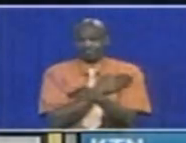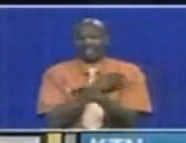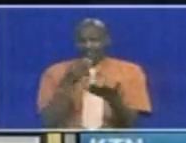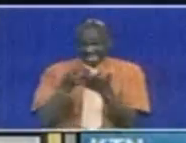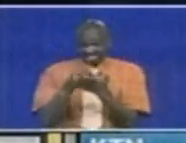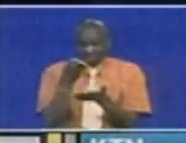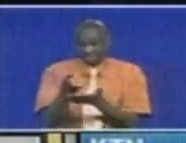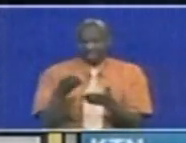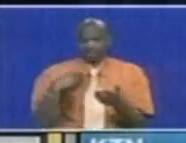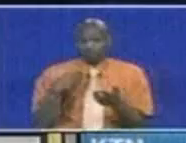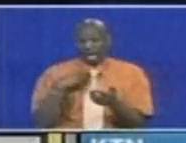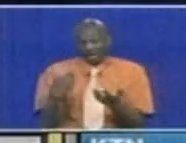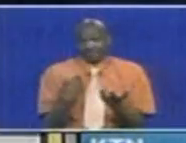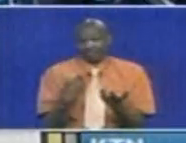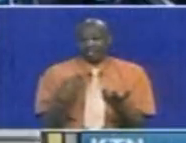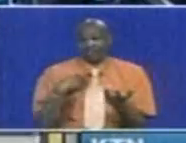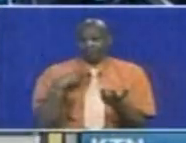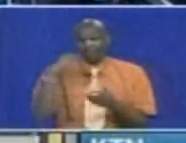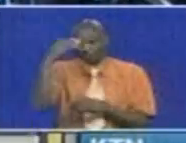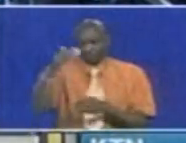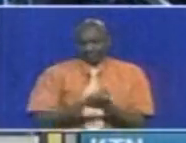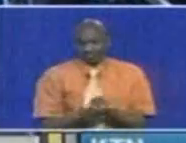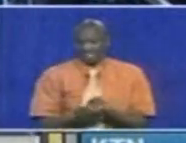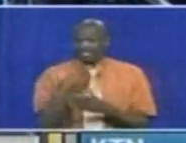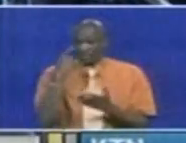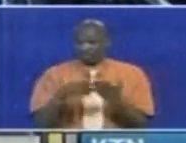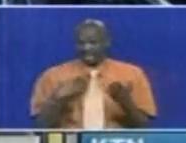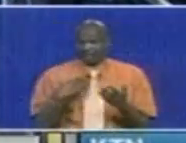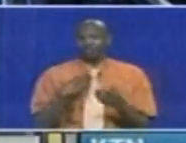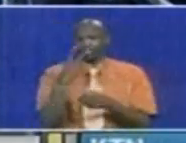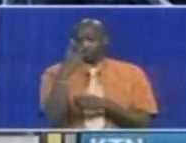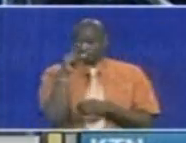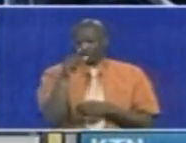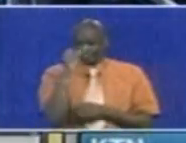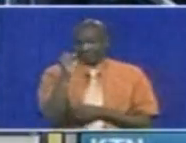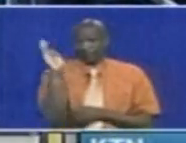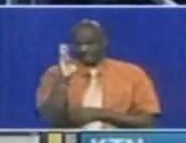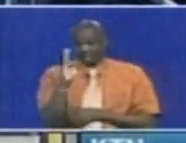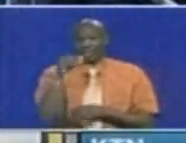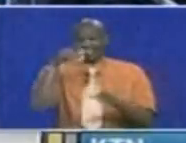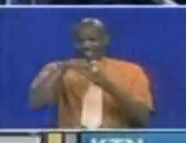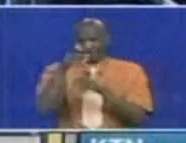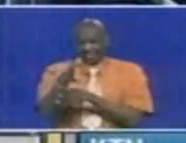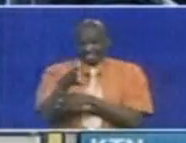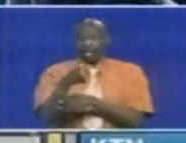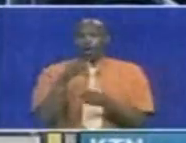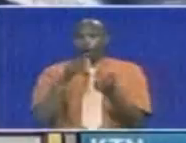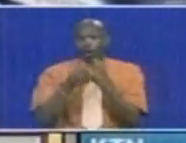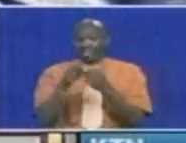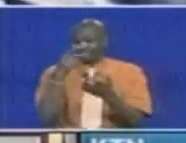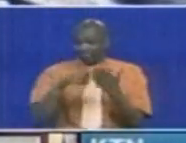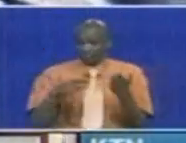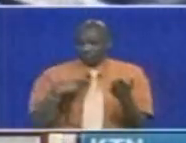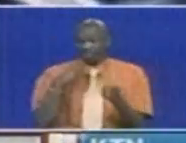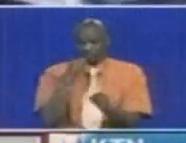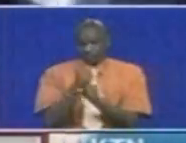financially to support our development for the future. This claim is backed by a 2.5 billion shilling investment Orange says it has made that will